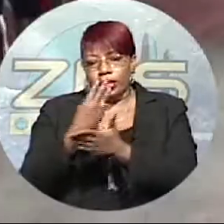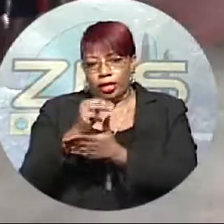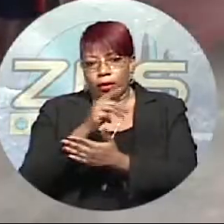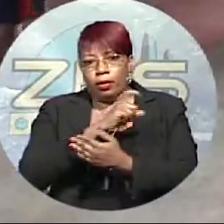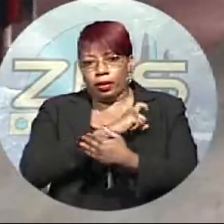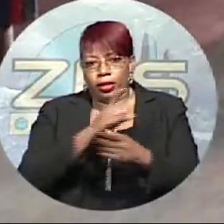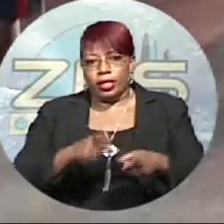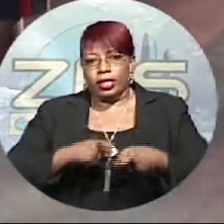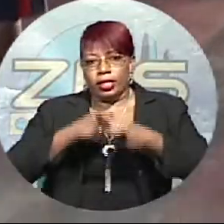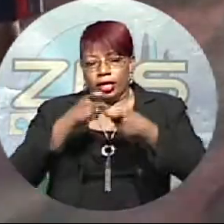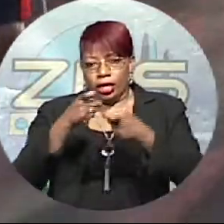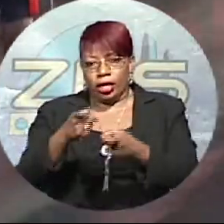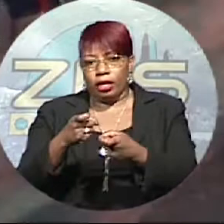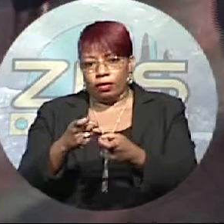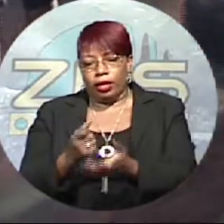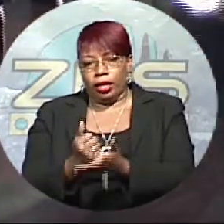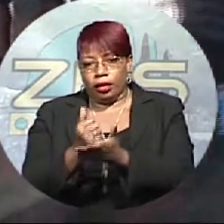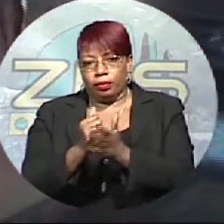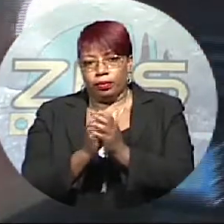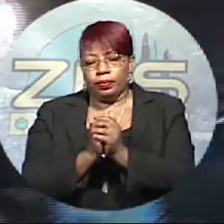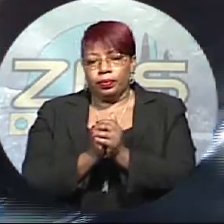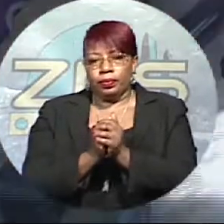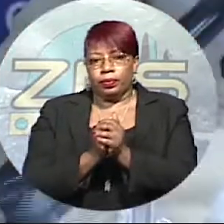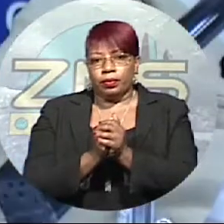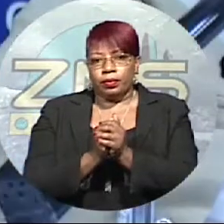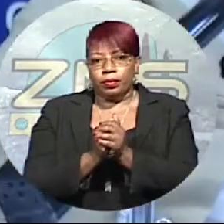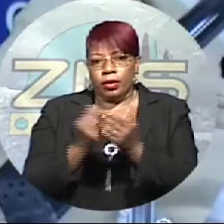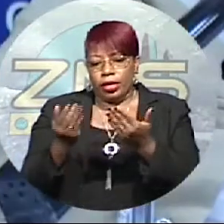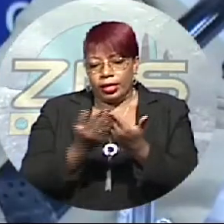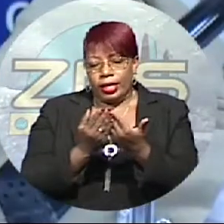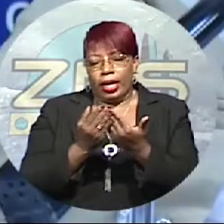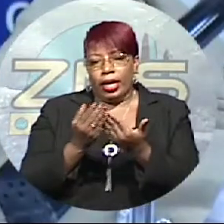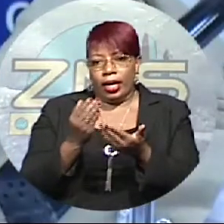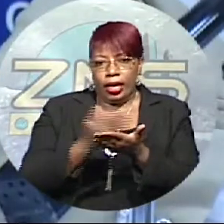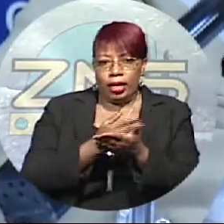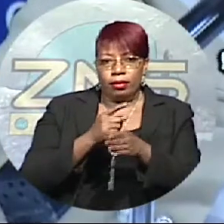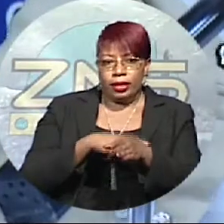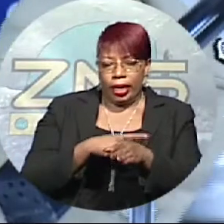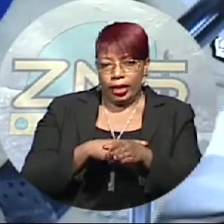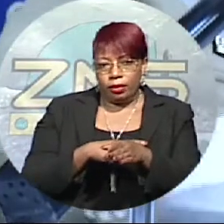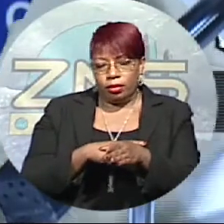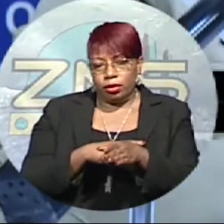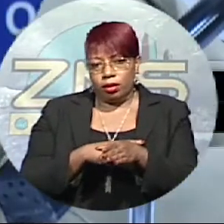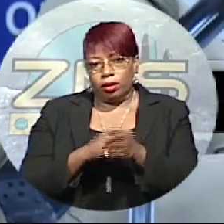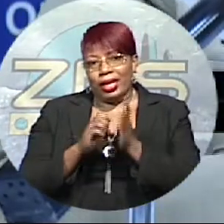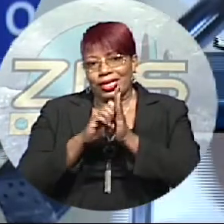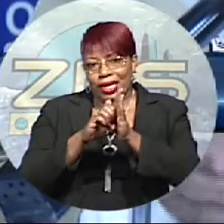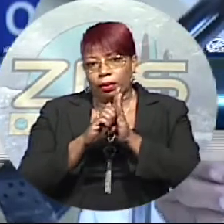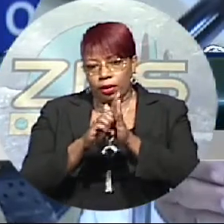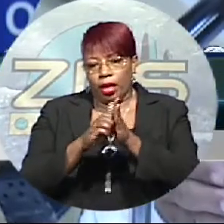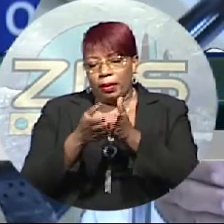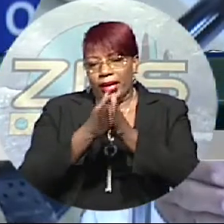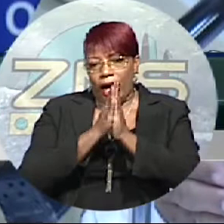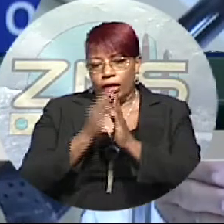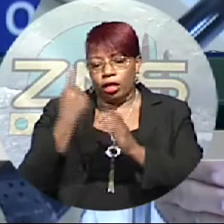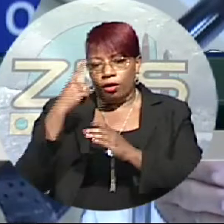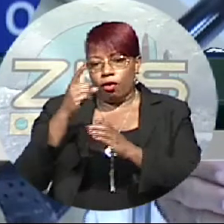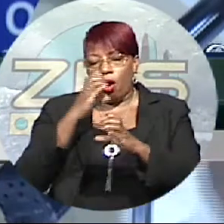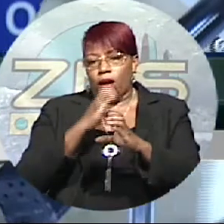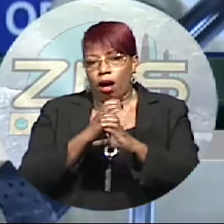force is given relief. Sometimes you might have a lag. So, for example, I might ask for police